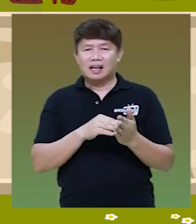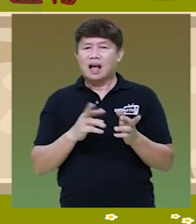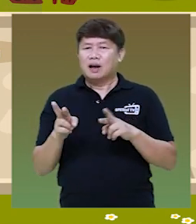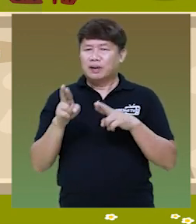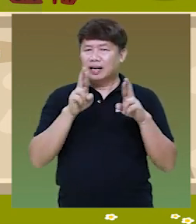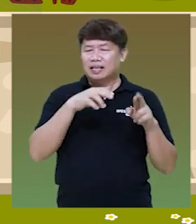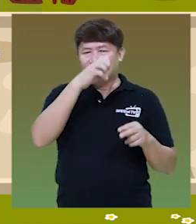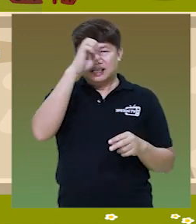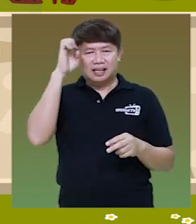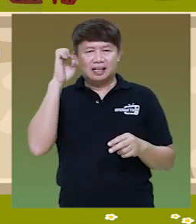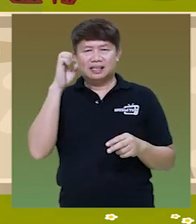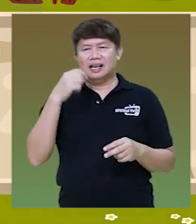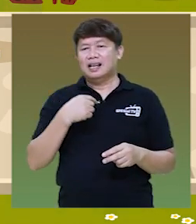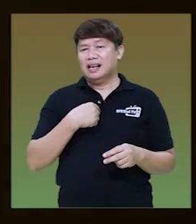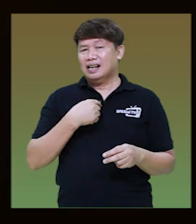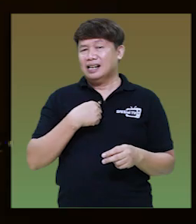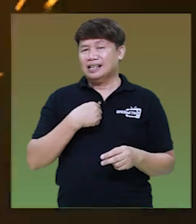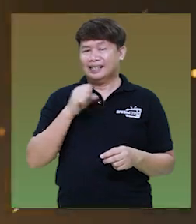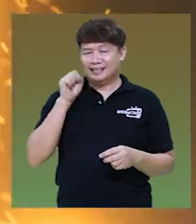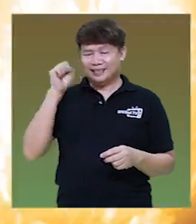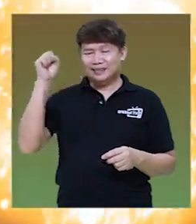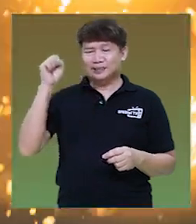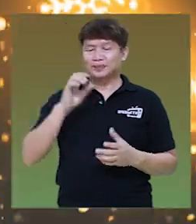I will!